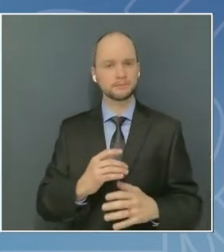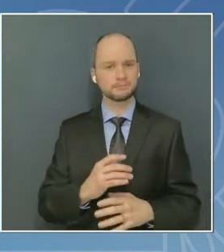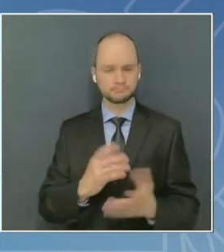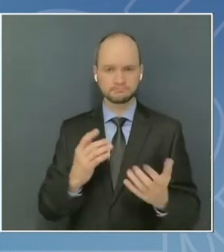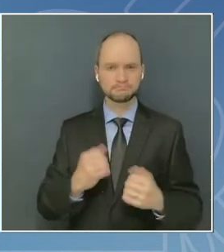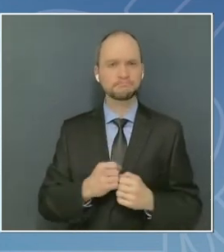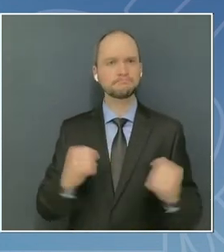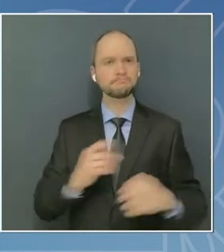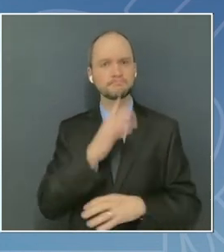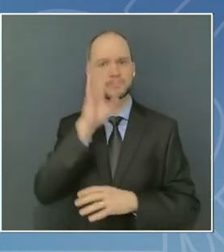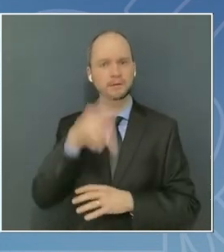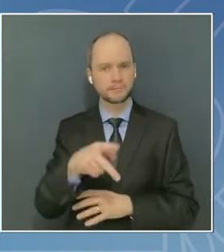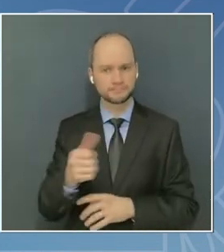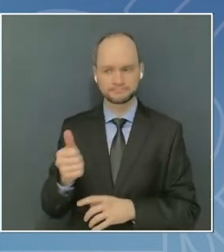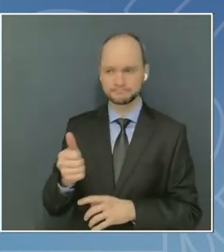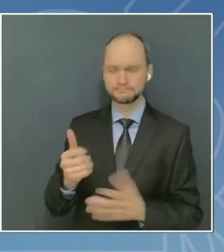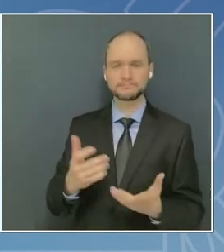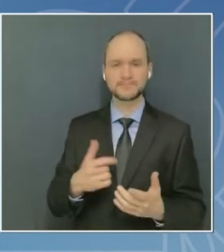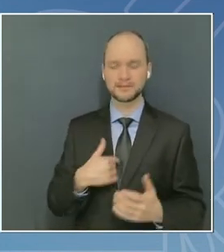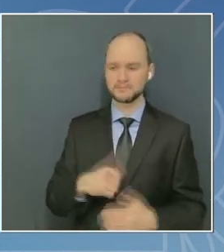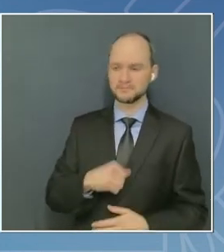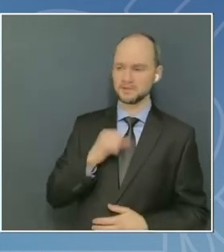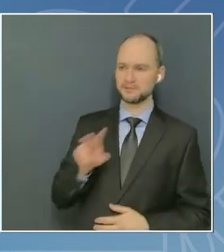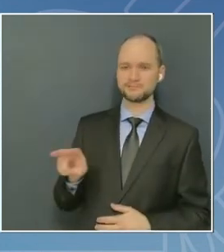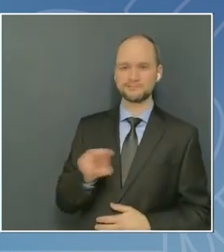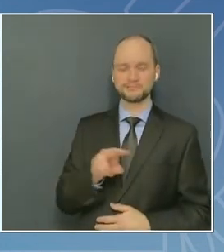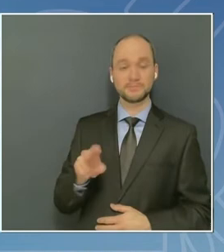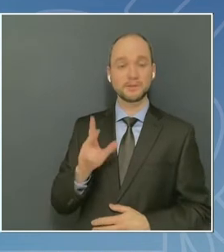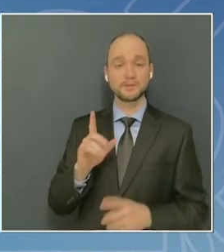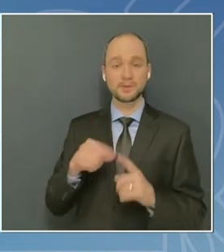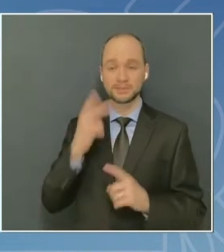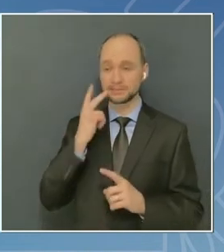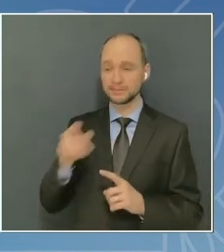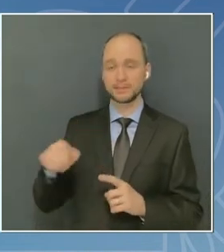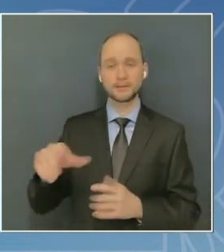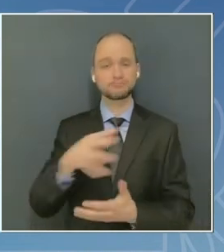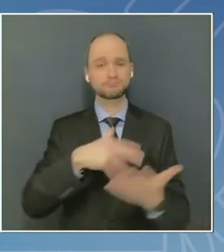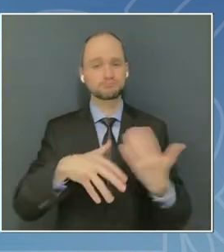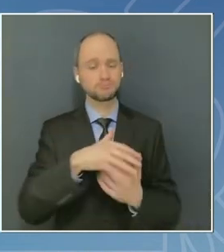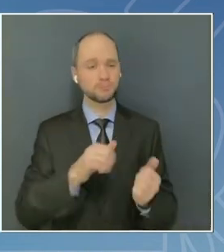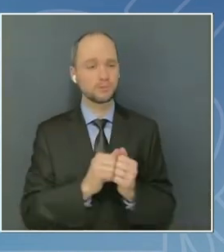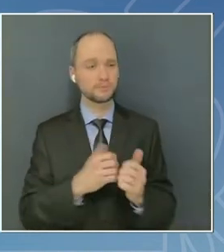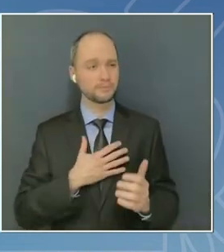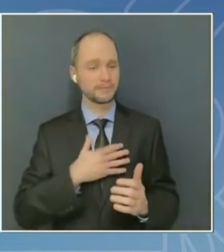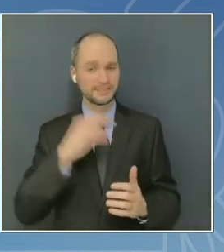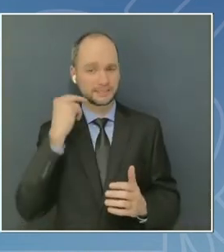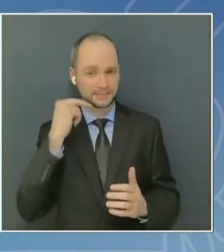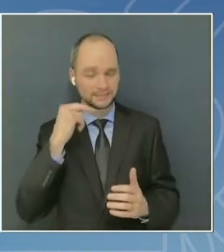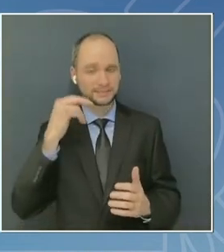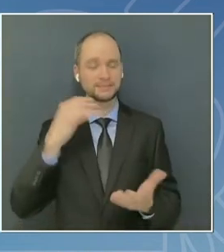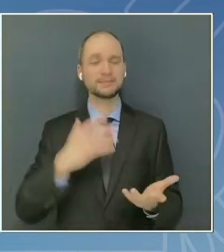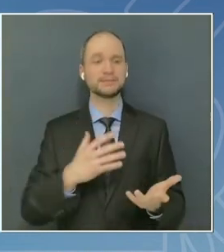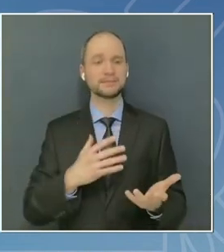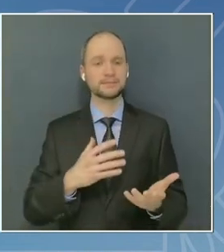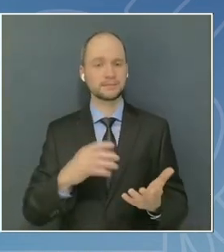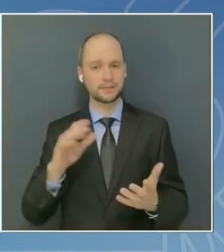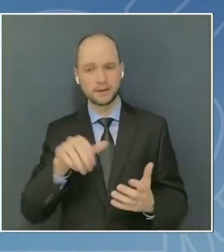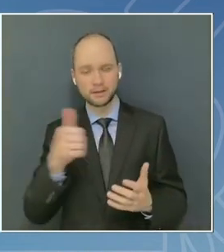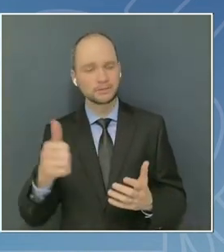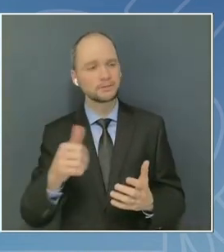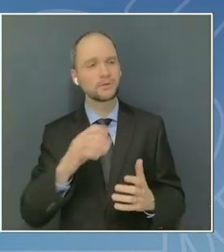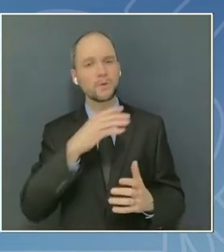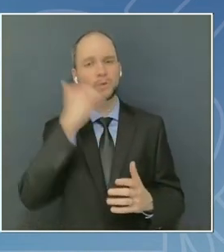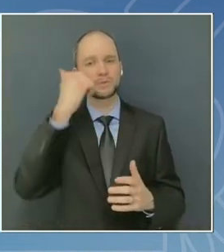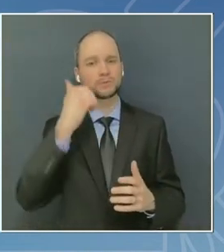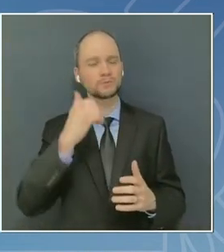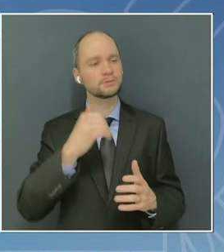they are socializing with my nieces, my, you know, all their kids in Singapore, they